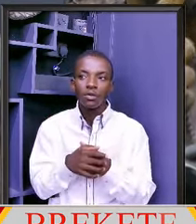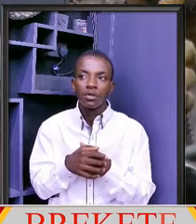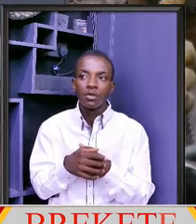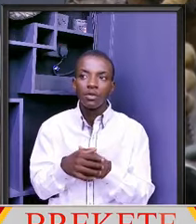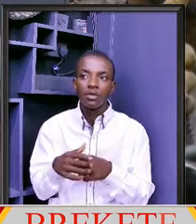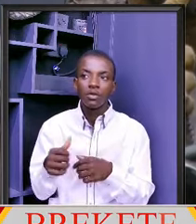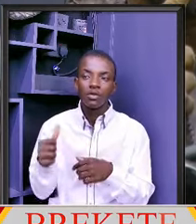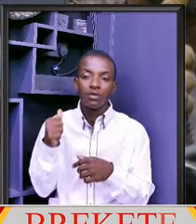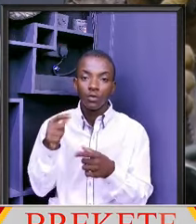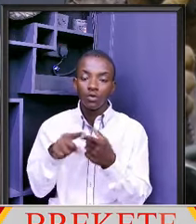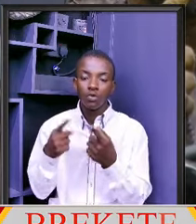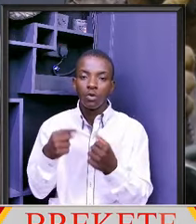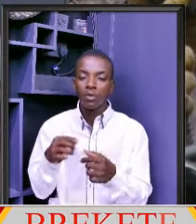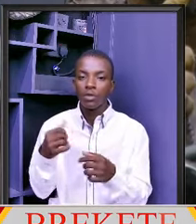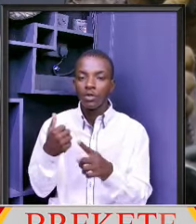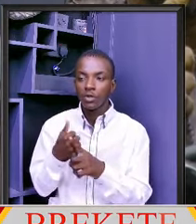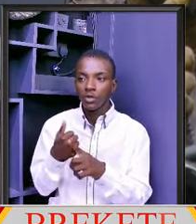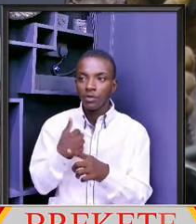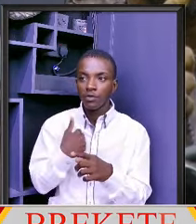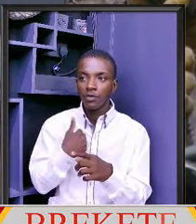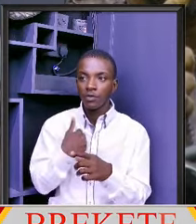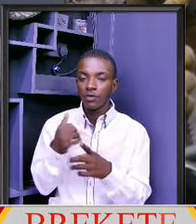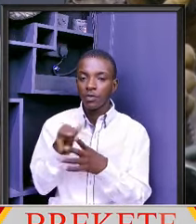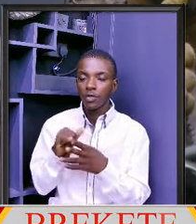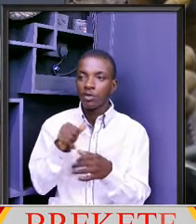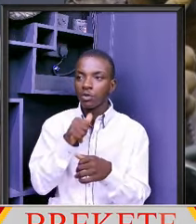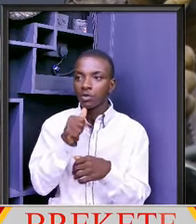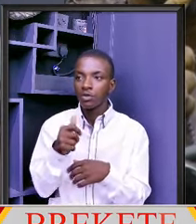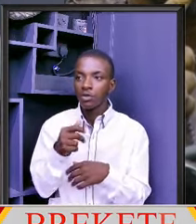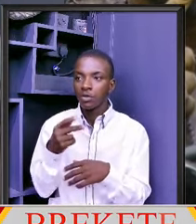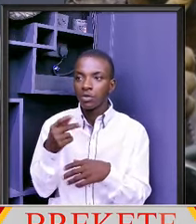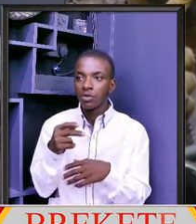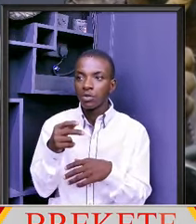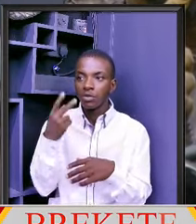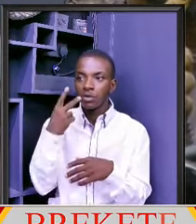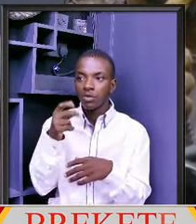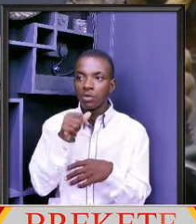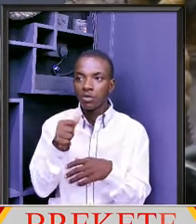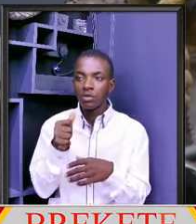to come. Even my said I was there, I'm not saying anything, I'm not corrupting anything